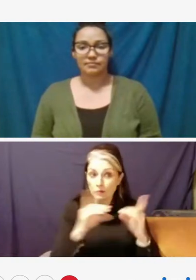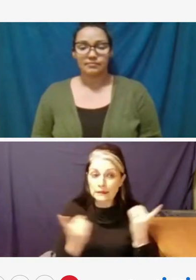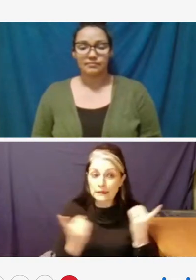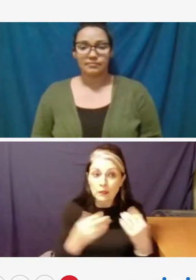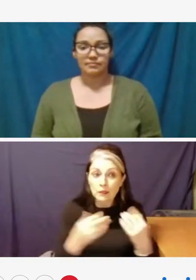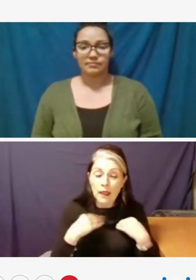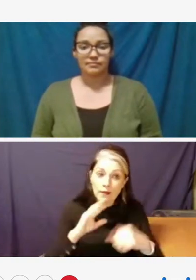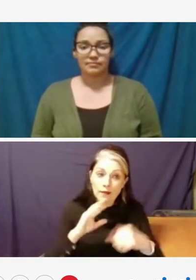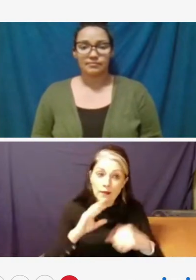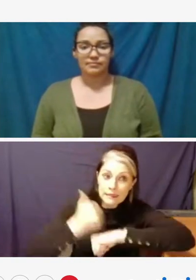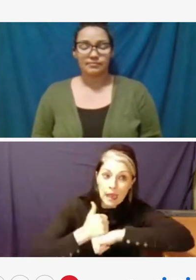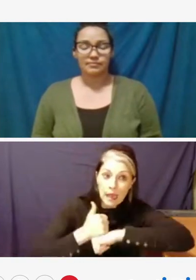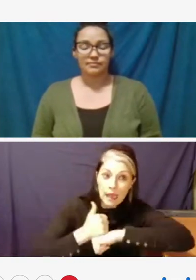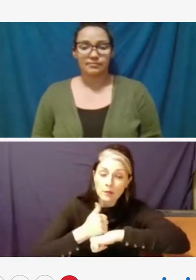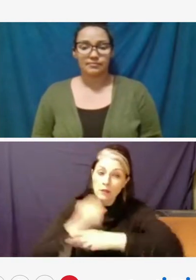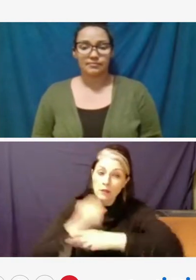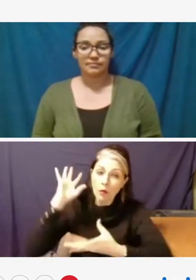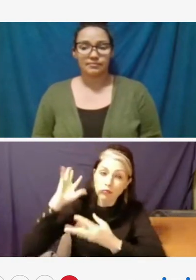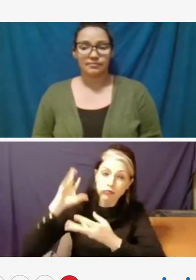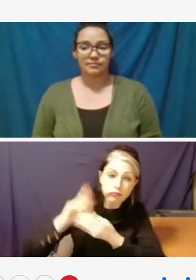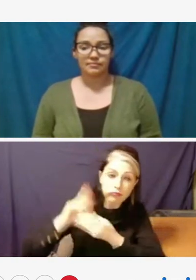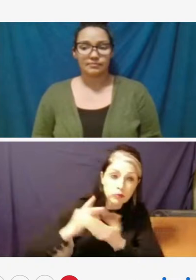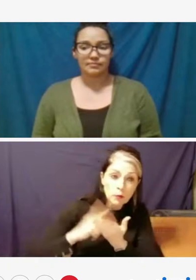comprehensive program for our